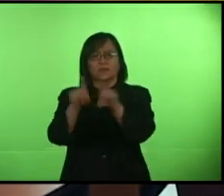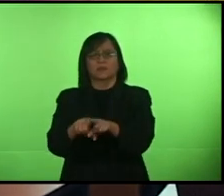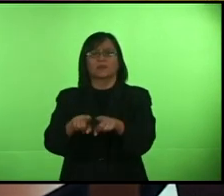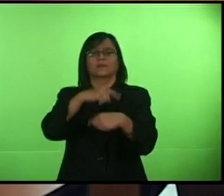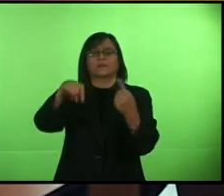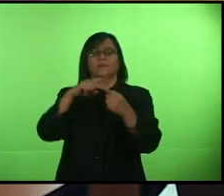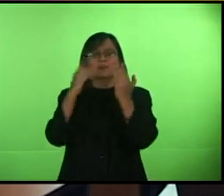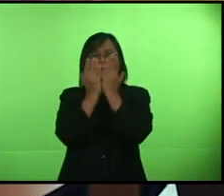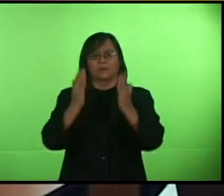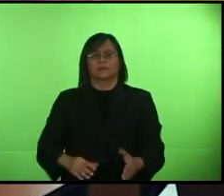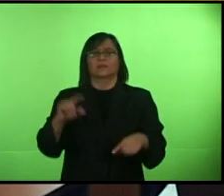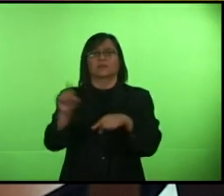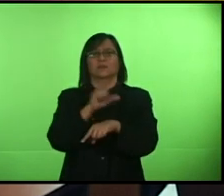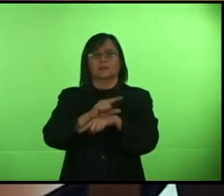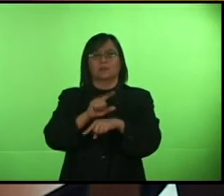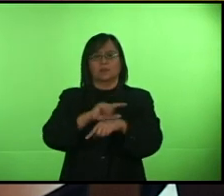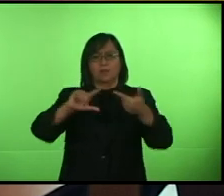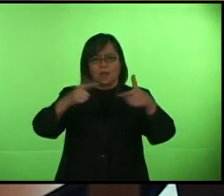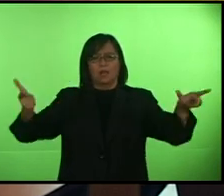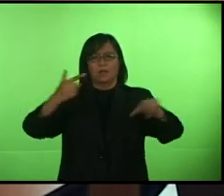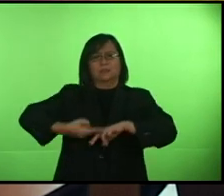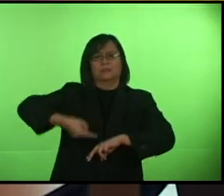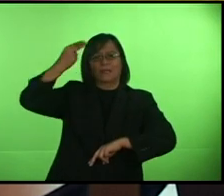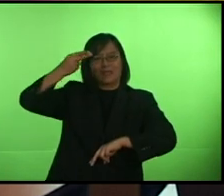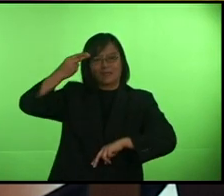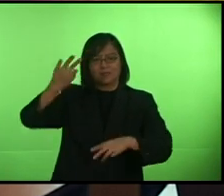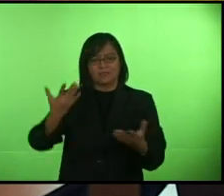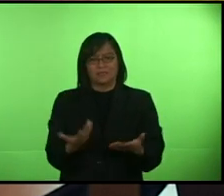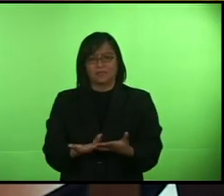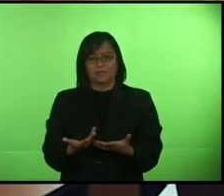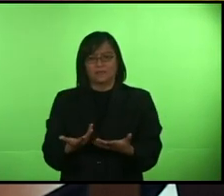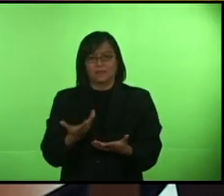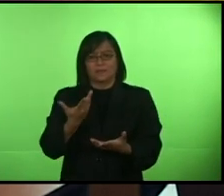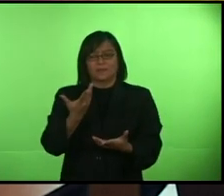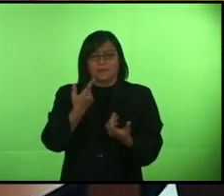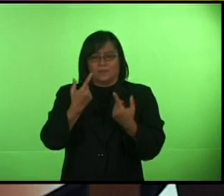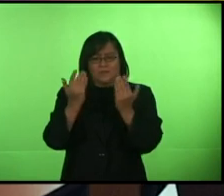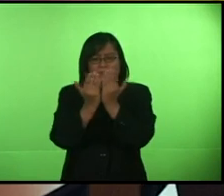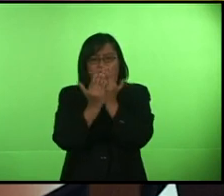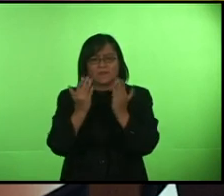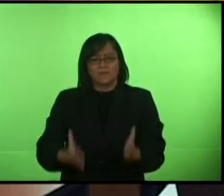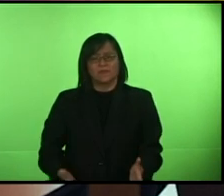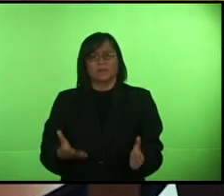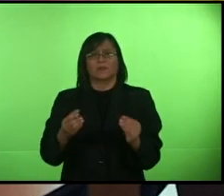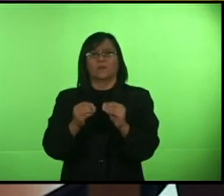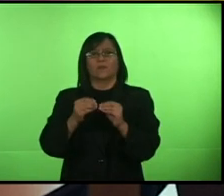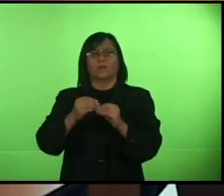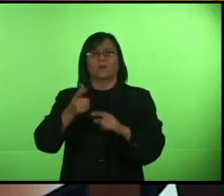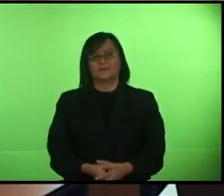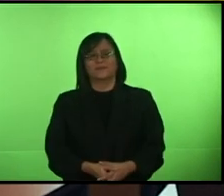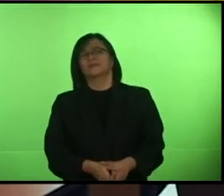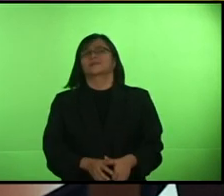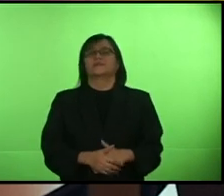bombastic language. Yeah, they are so ambitious in writing